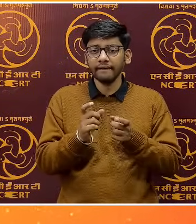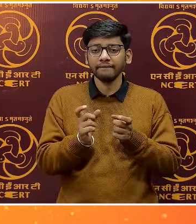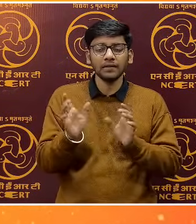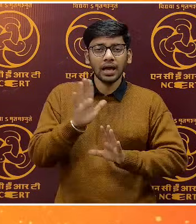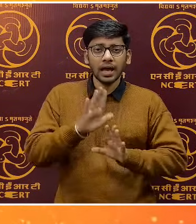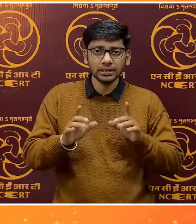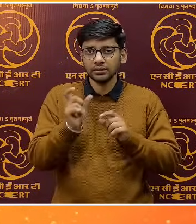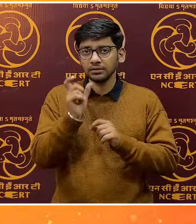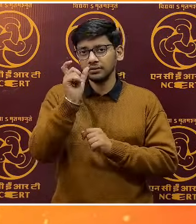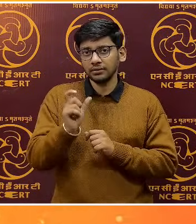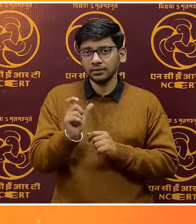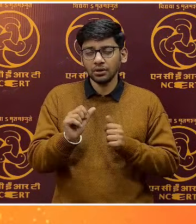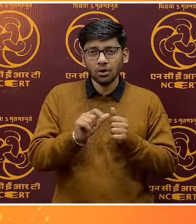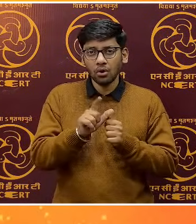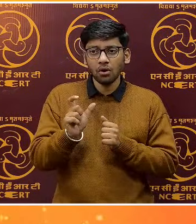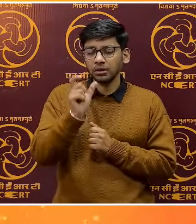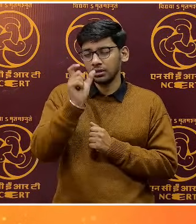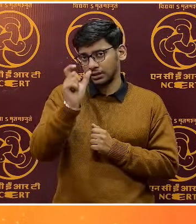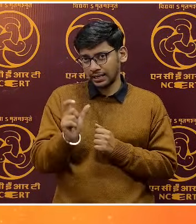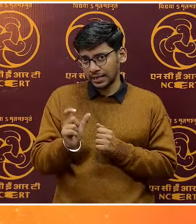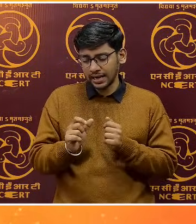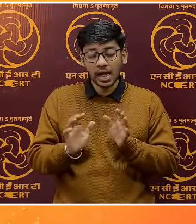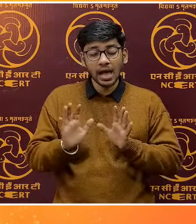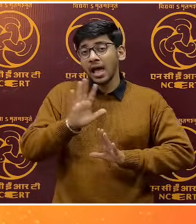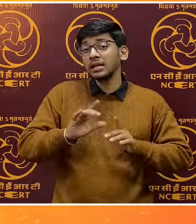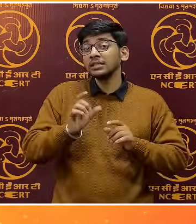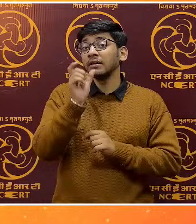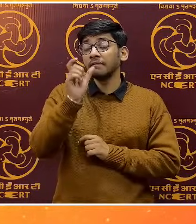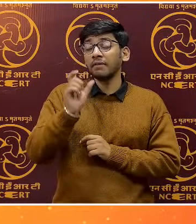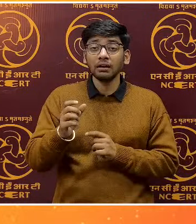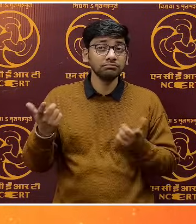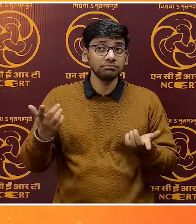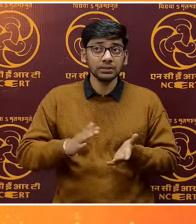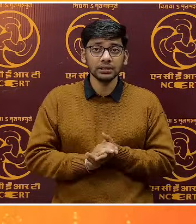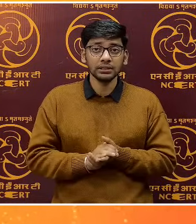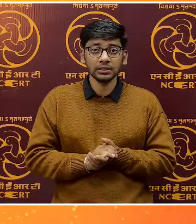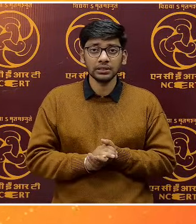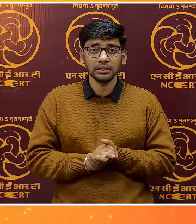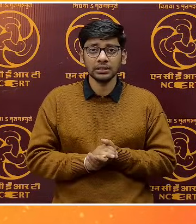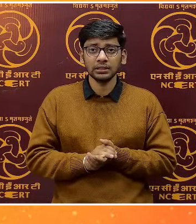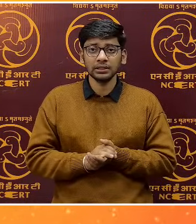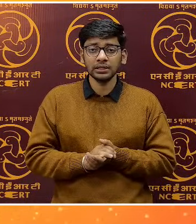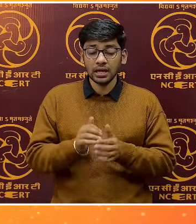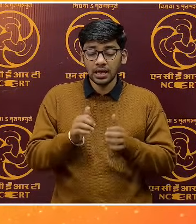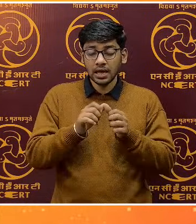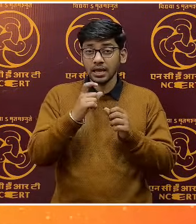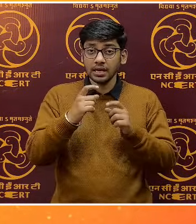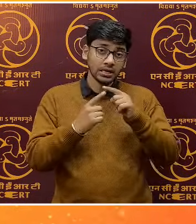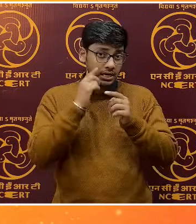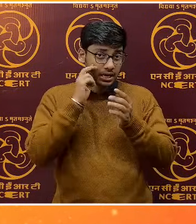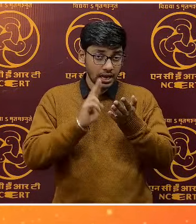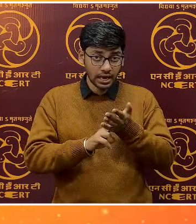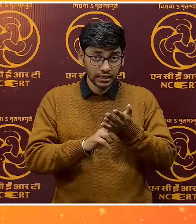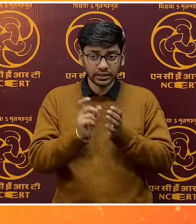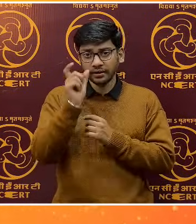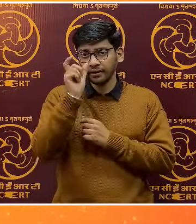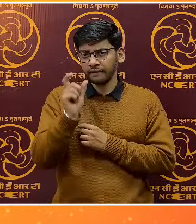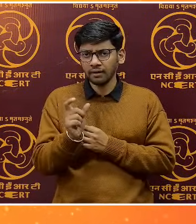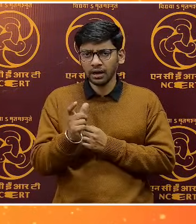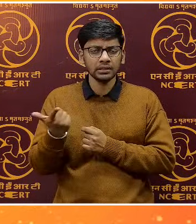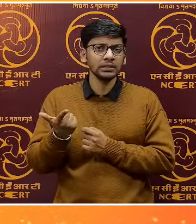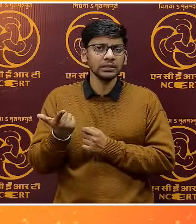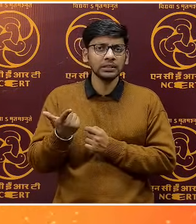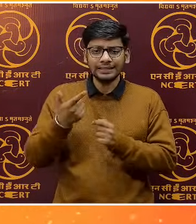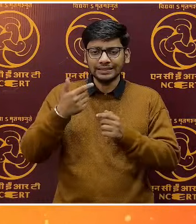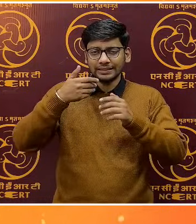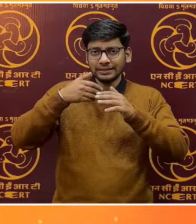of all these words, these action words, what do we mean by action words? Action words are those words in which